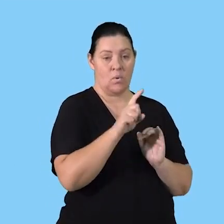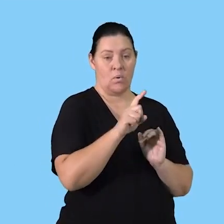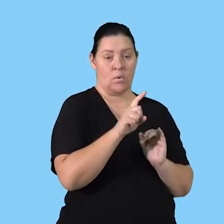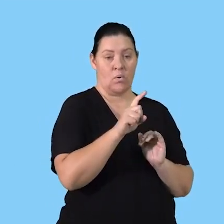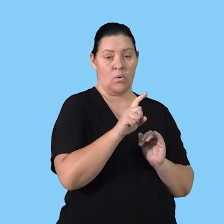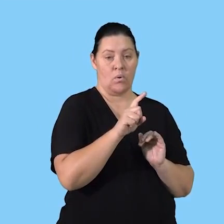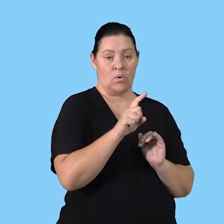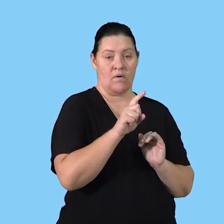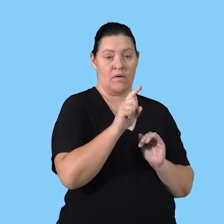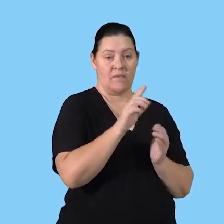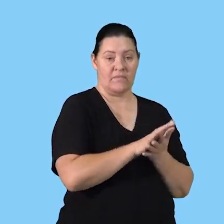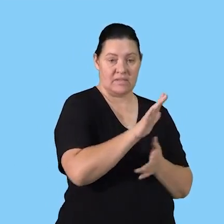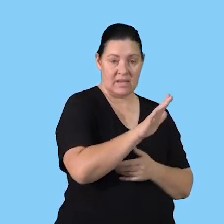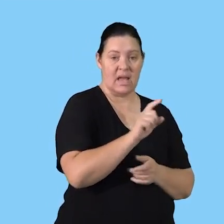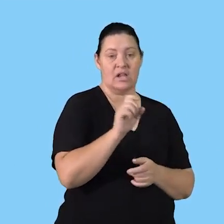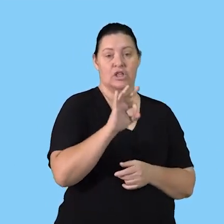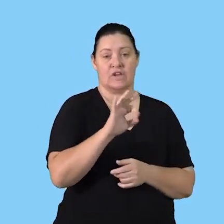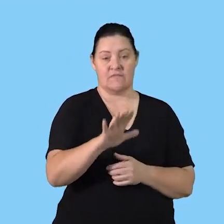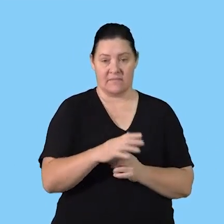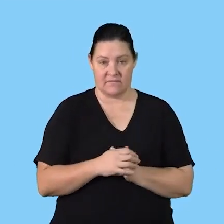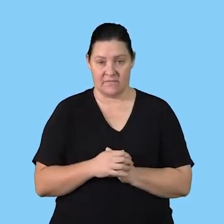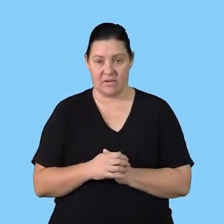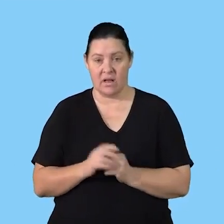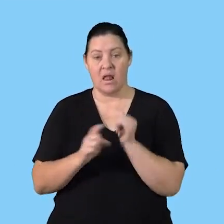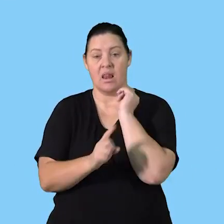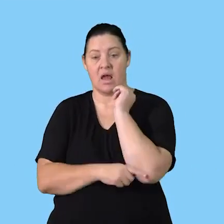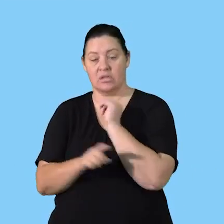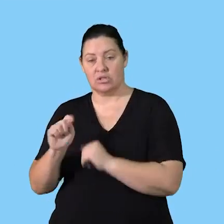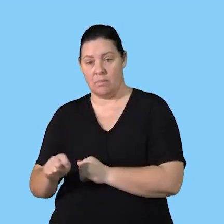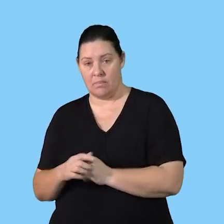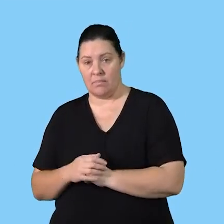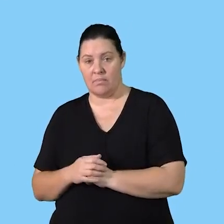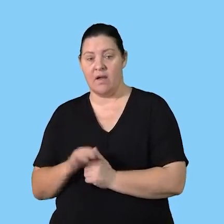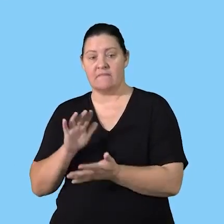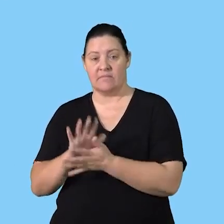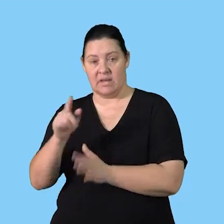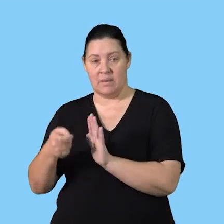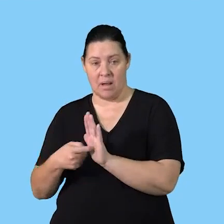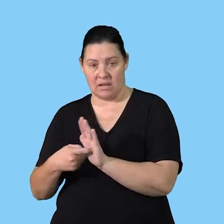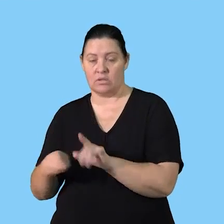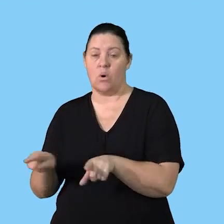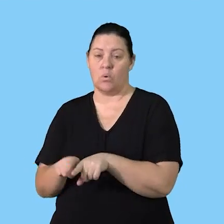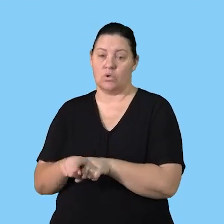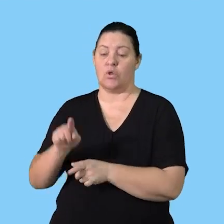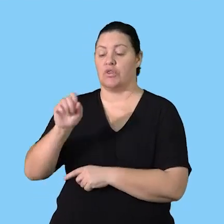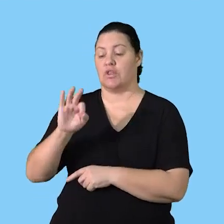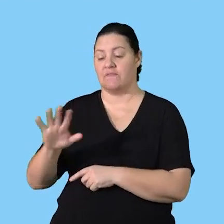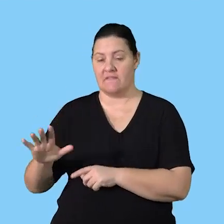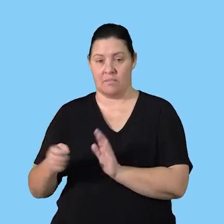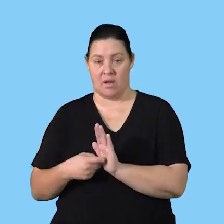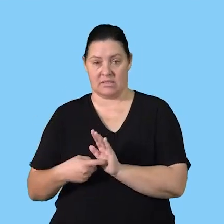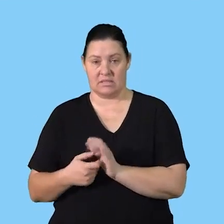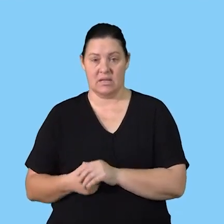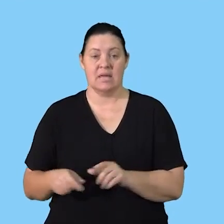marks and 35 marks. Then the last term will be 15 marks and 35